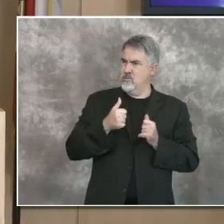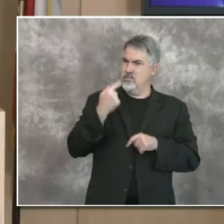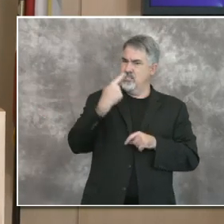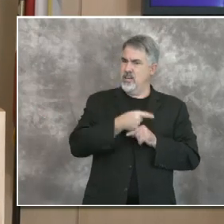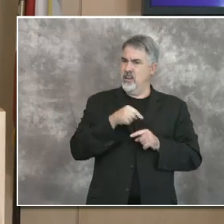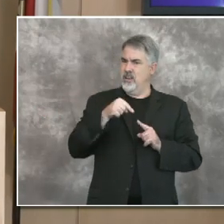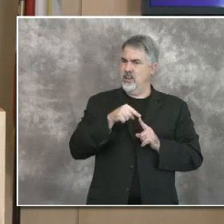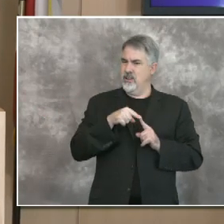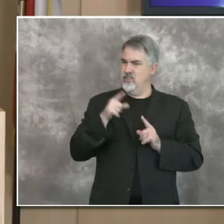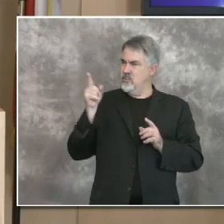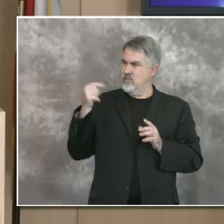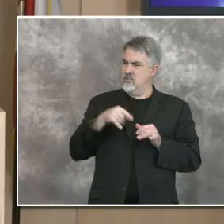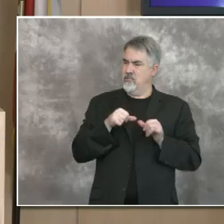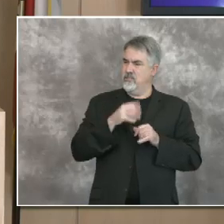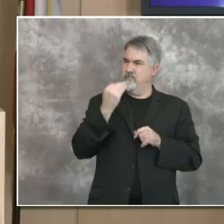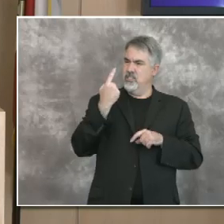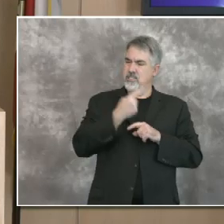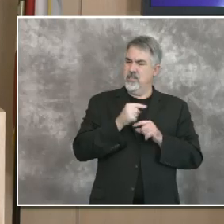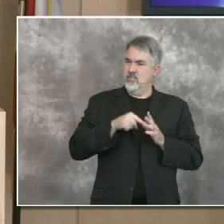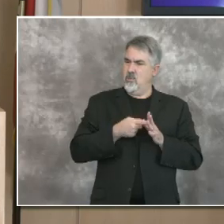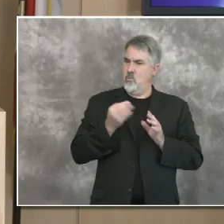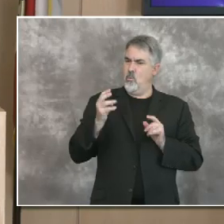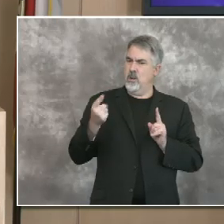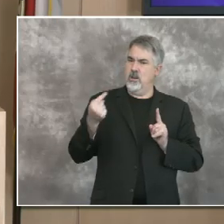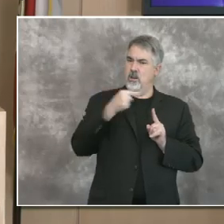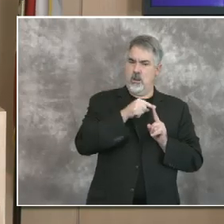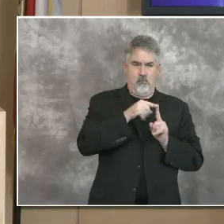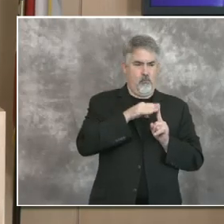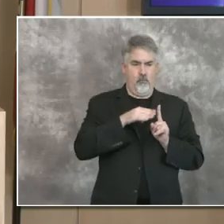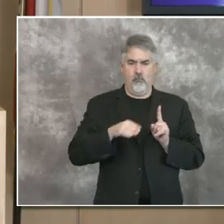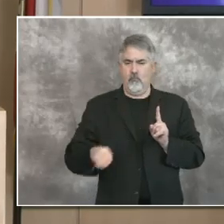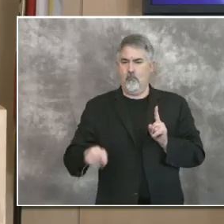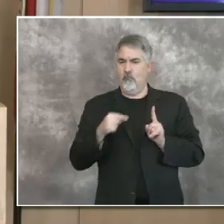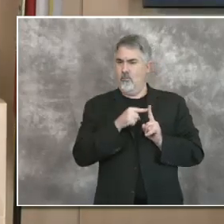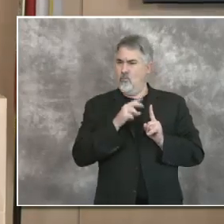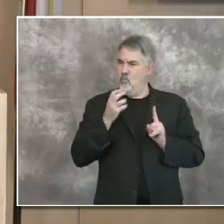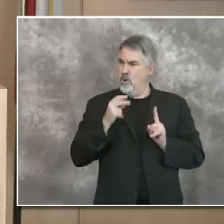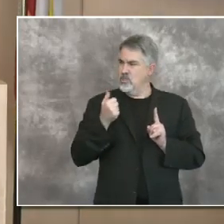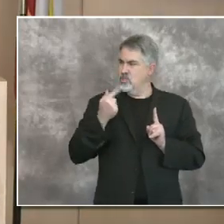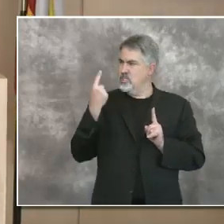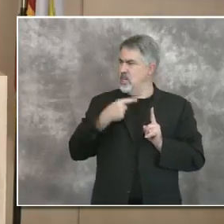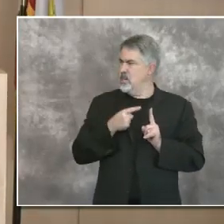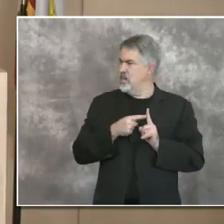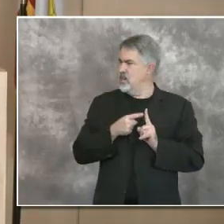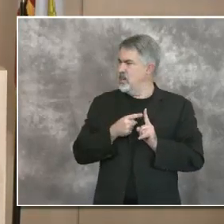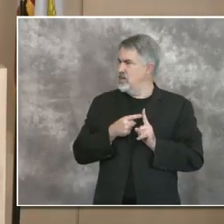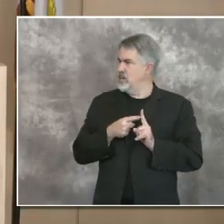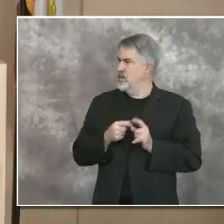have we been heading in the right direction on that? Okay, Dr. Wooten's going to respond.